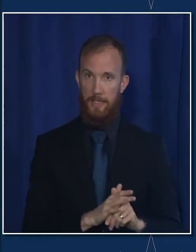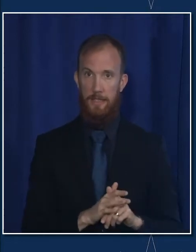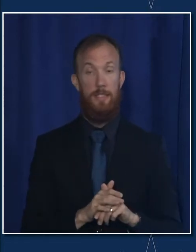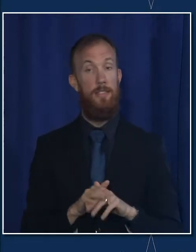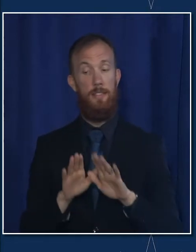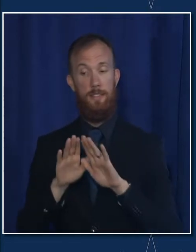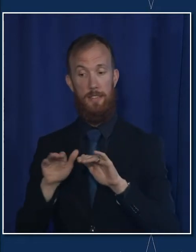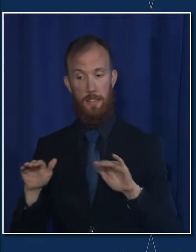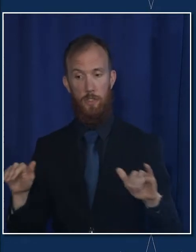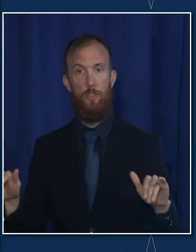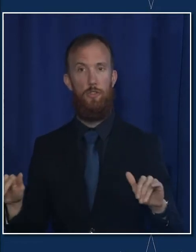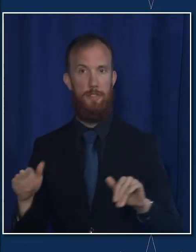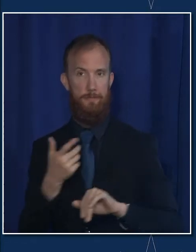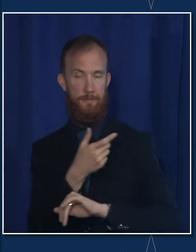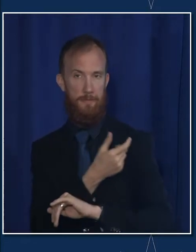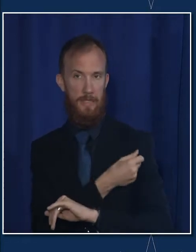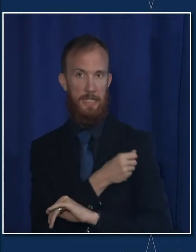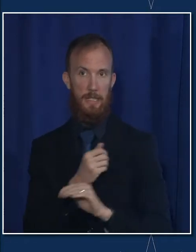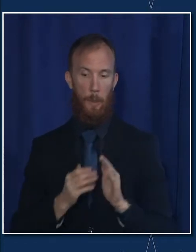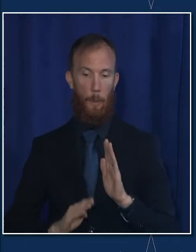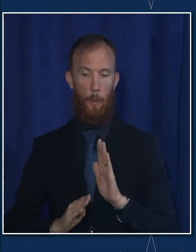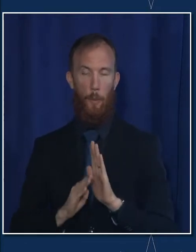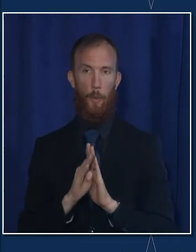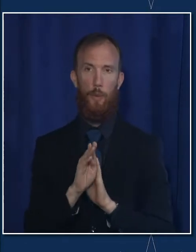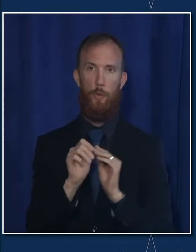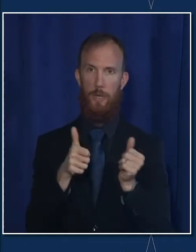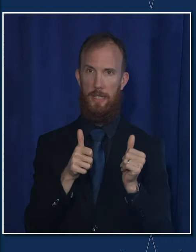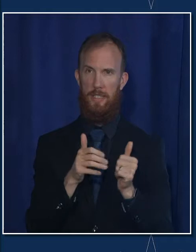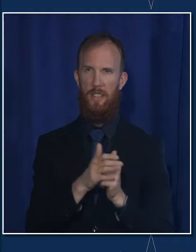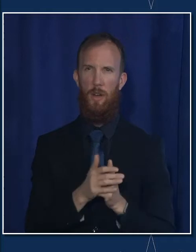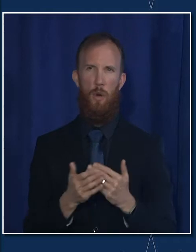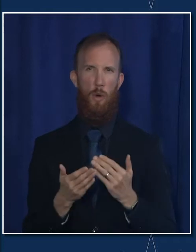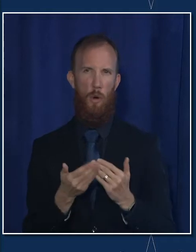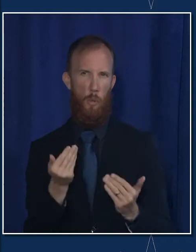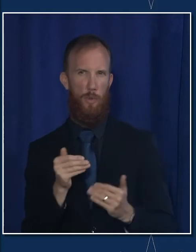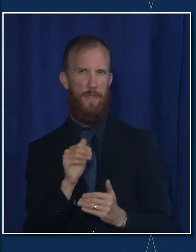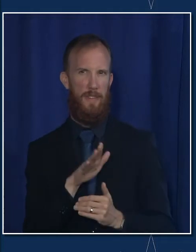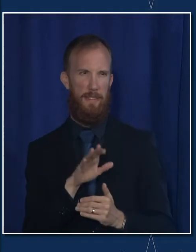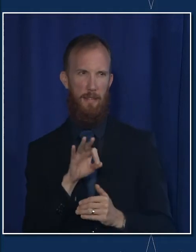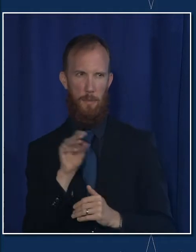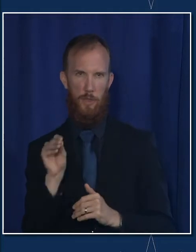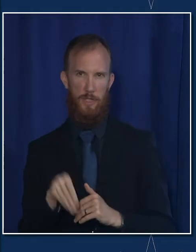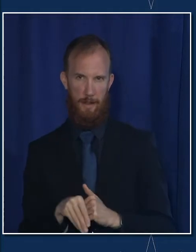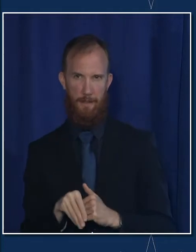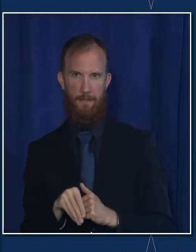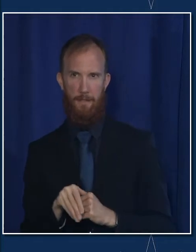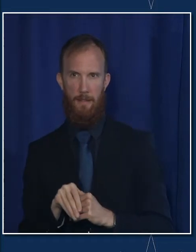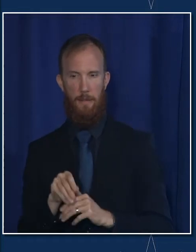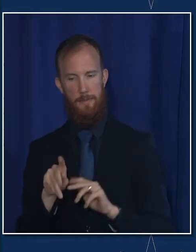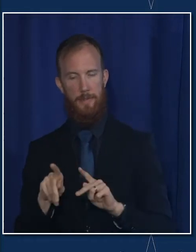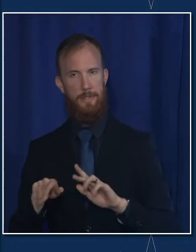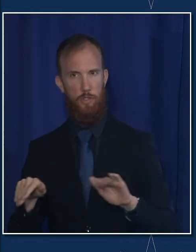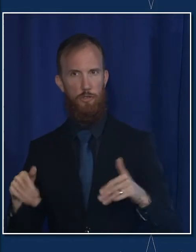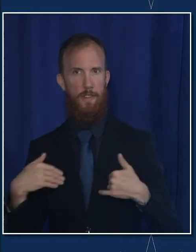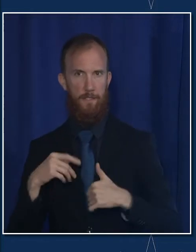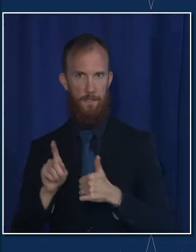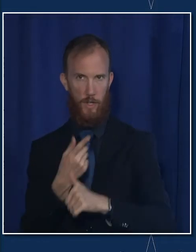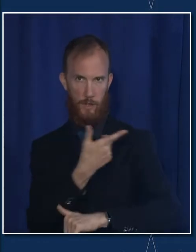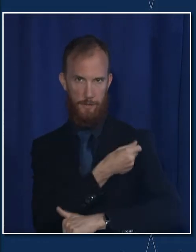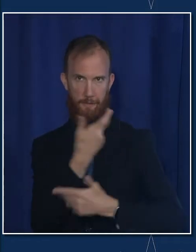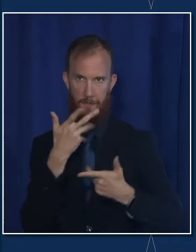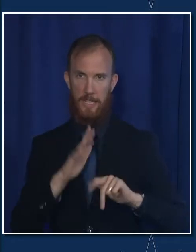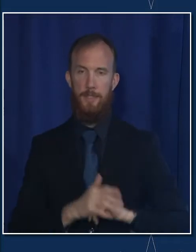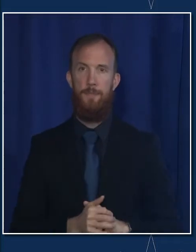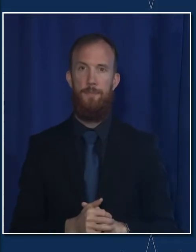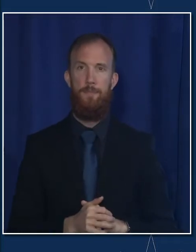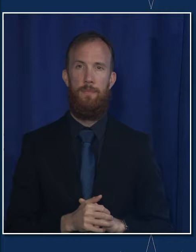most quickly. We're at almost 59% of our 12 to 17-year-olds have now gotten at least a first dose, and making good progress there.